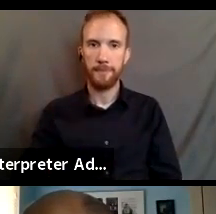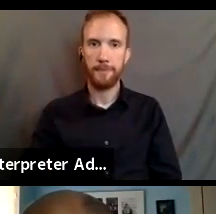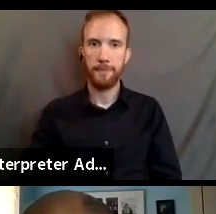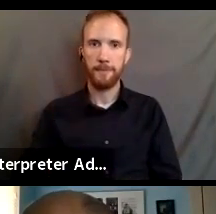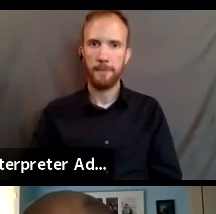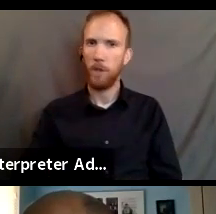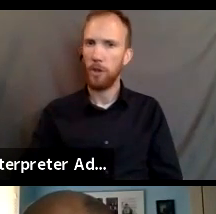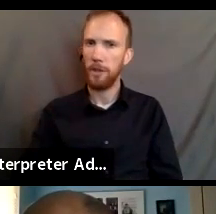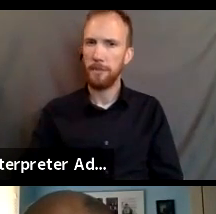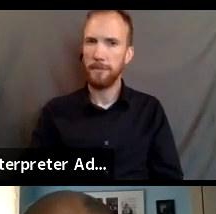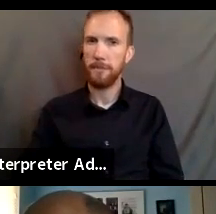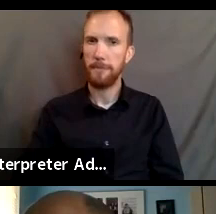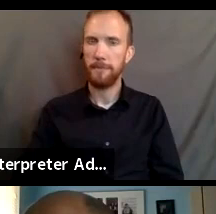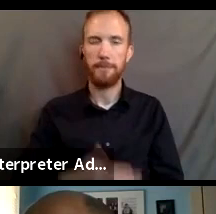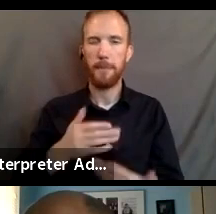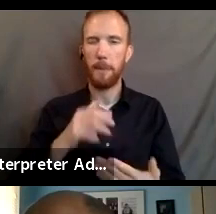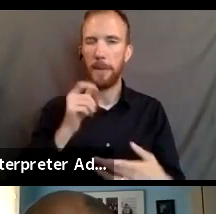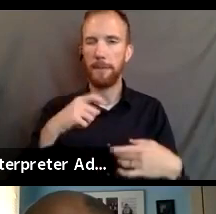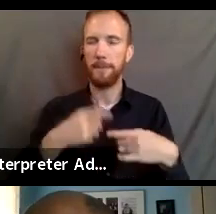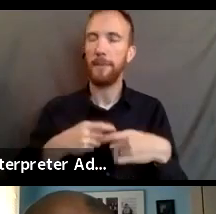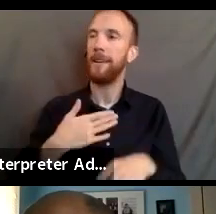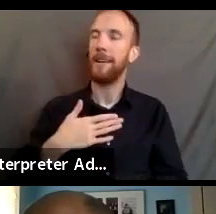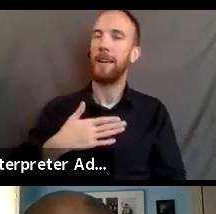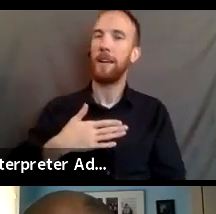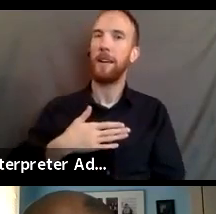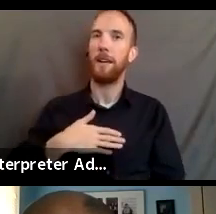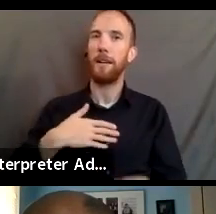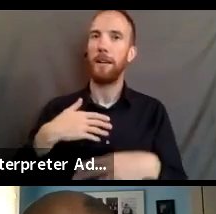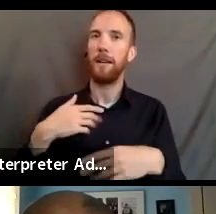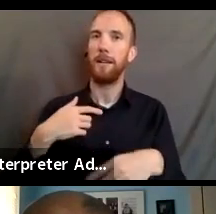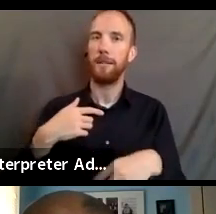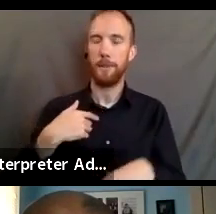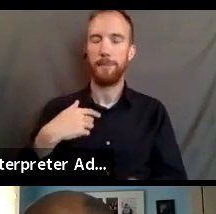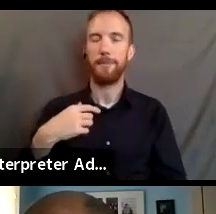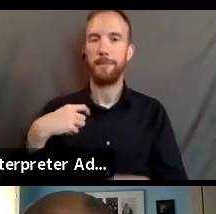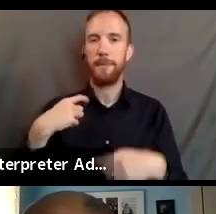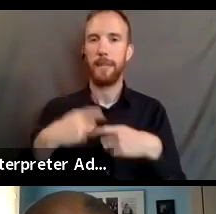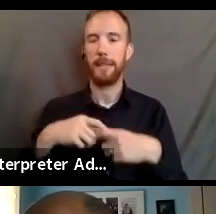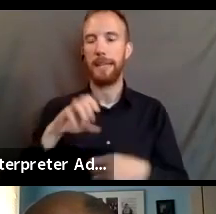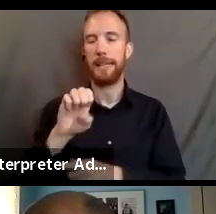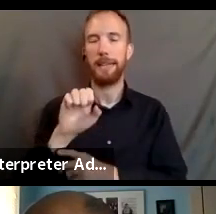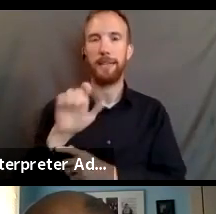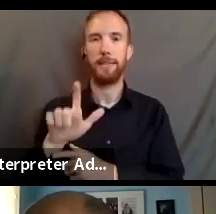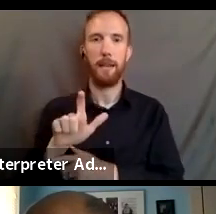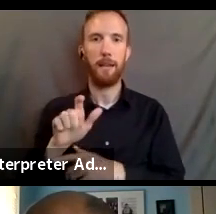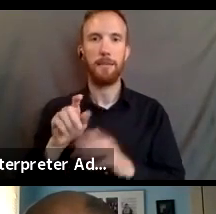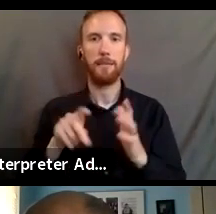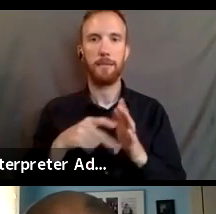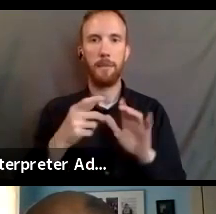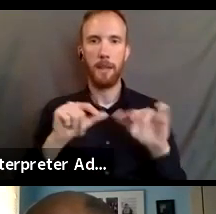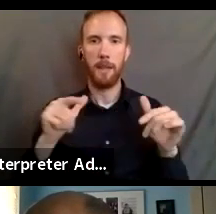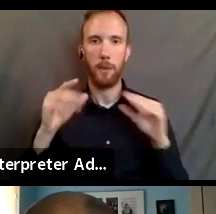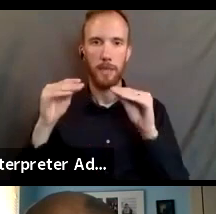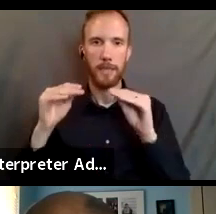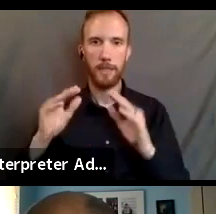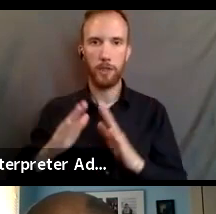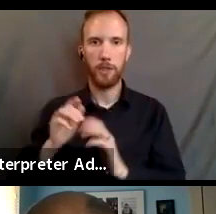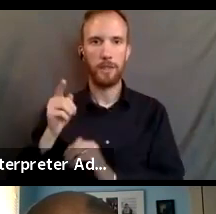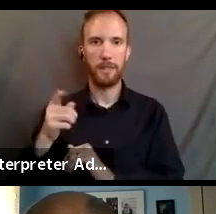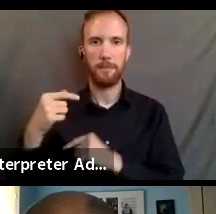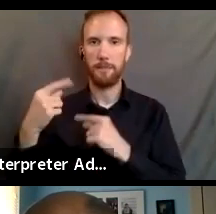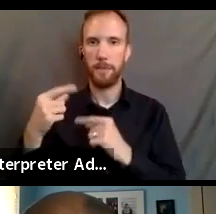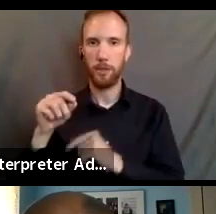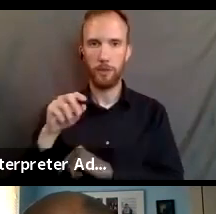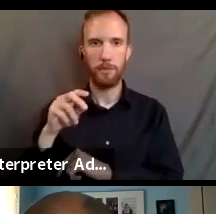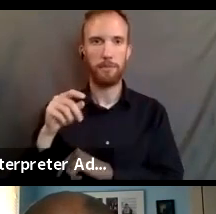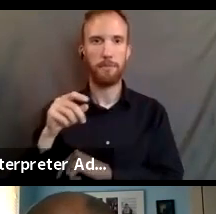my name is andriana karasik i'm a esl bilingual teacher at sagan ash for the past 11 years and have two bilinguals children